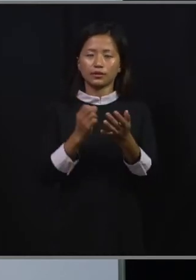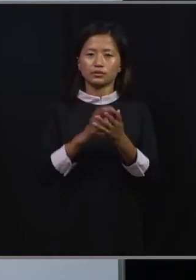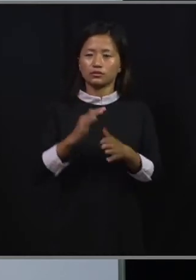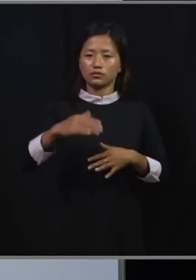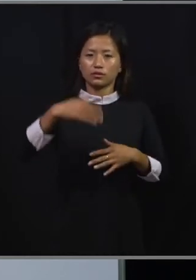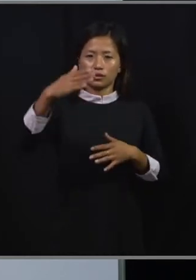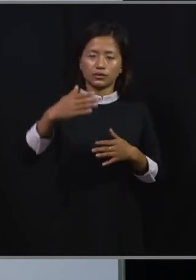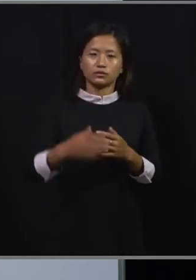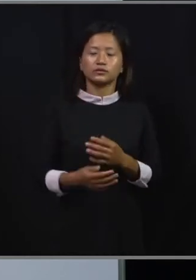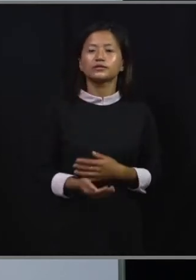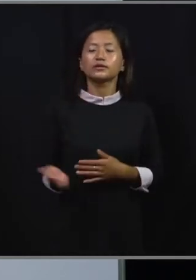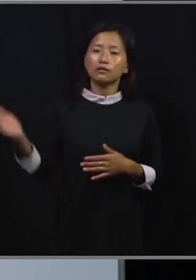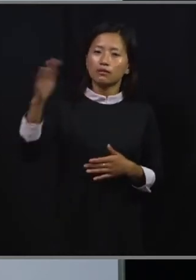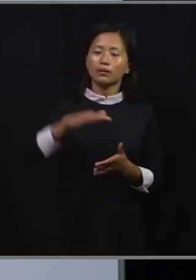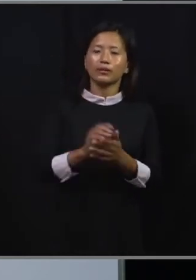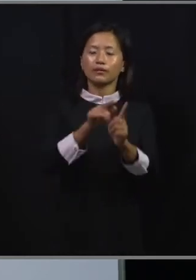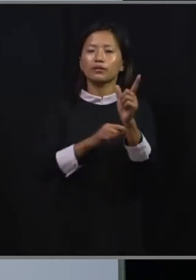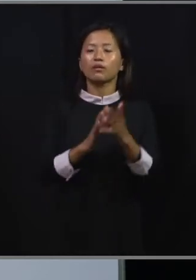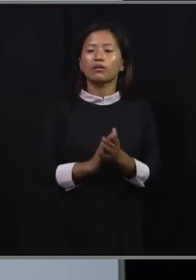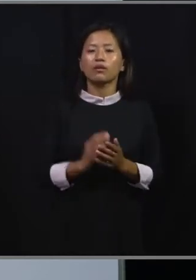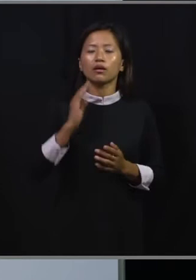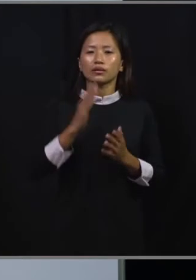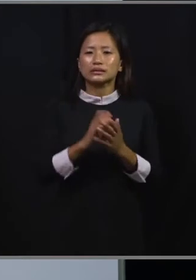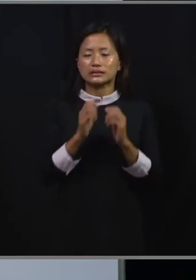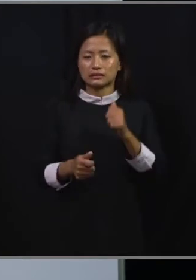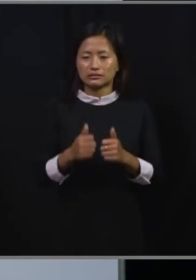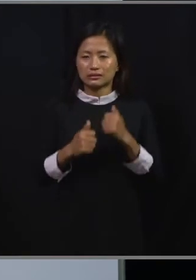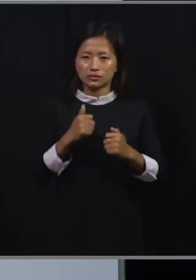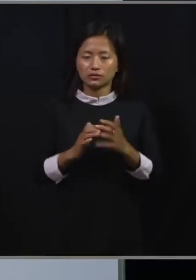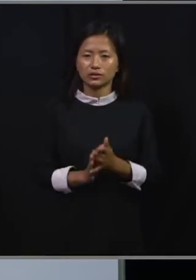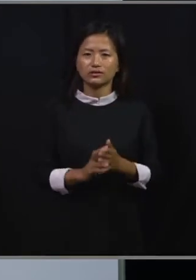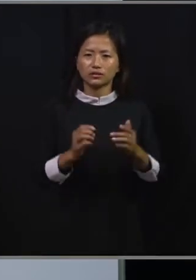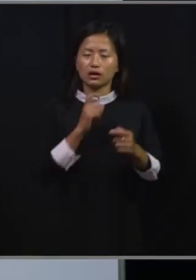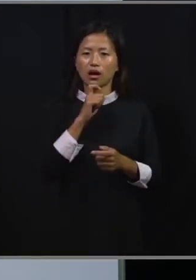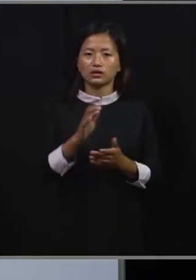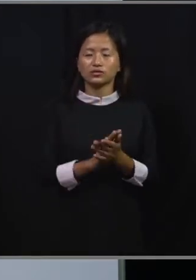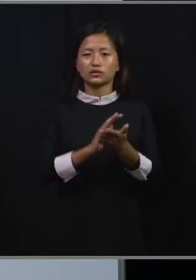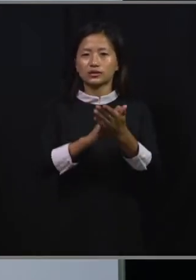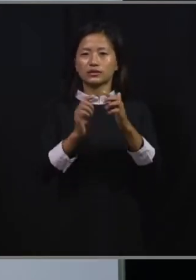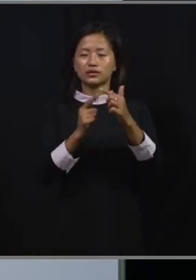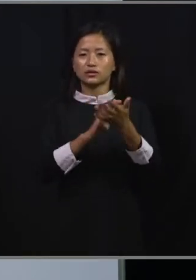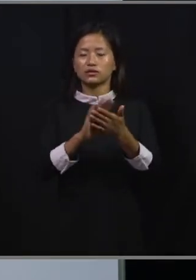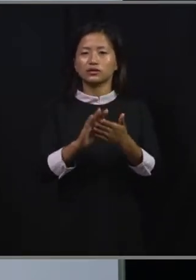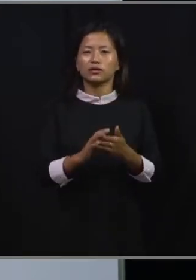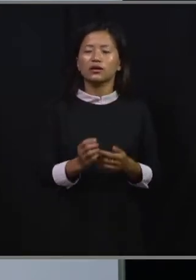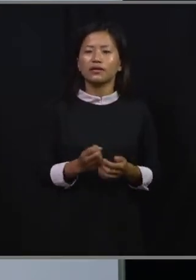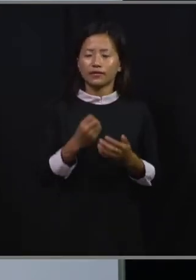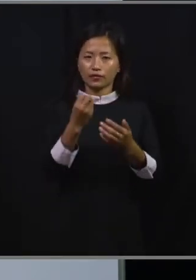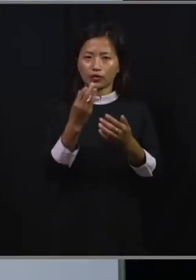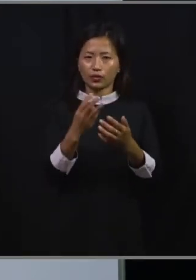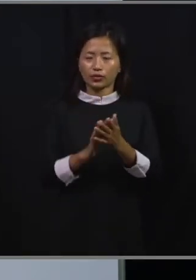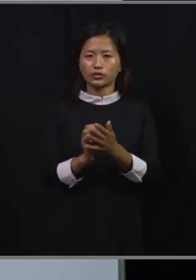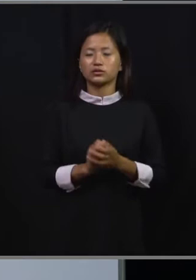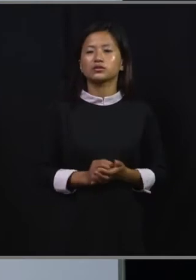means for your final exam, as well as whenever they ask in the exam, they ask the theory, at the same time they will ask you the numericals from this